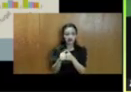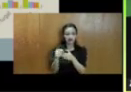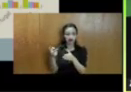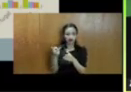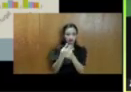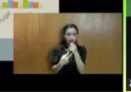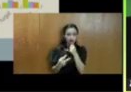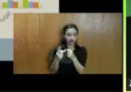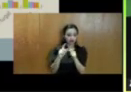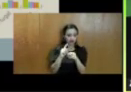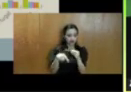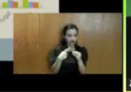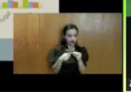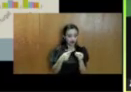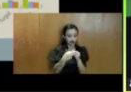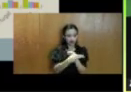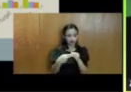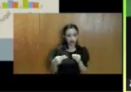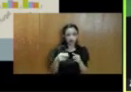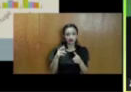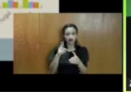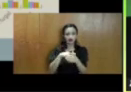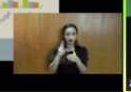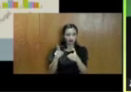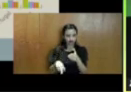in terms of volume of output.